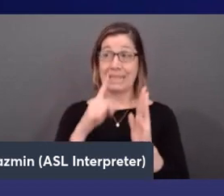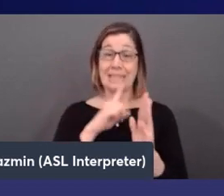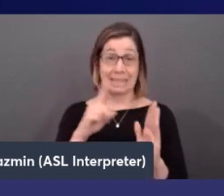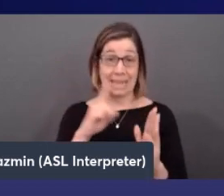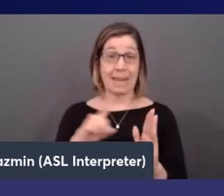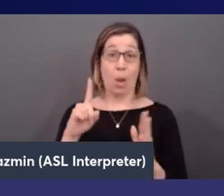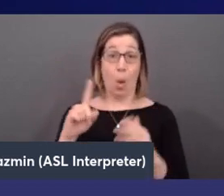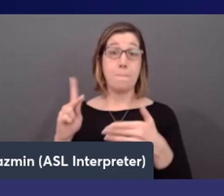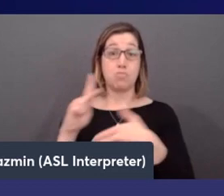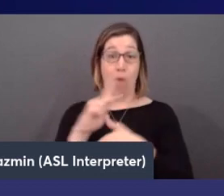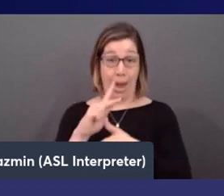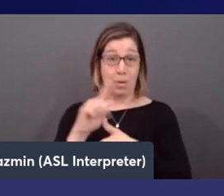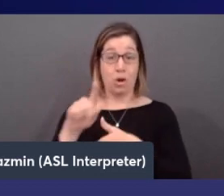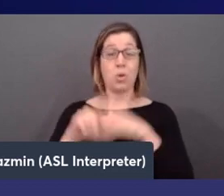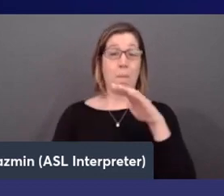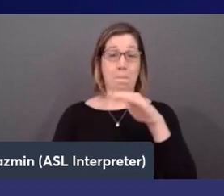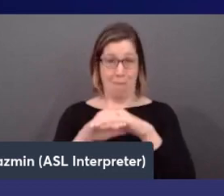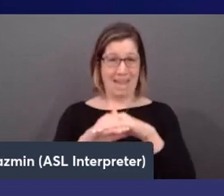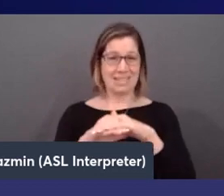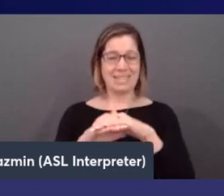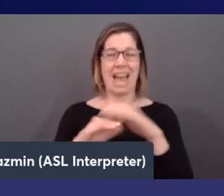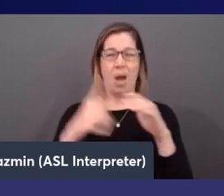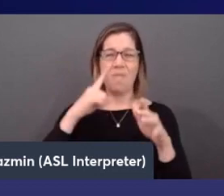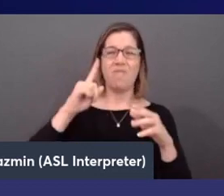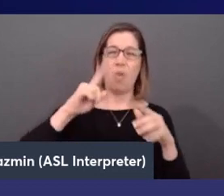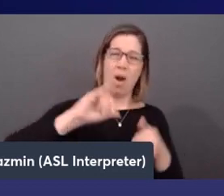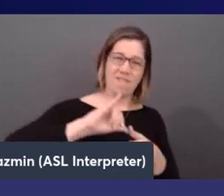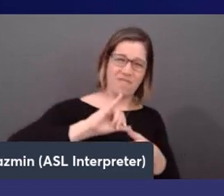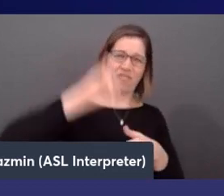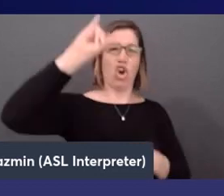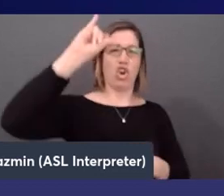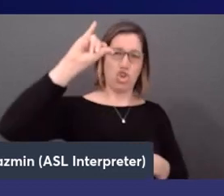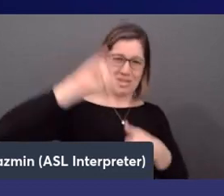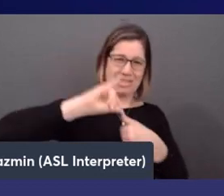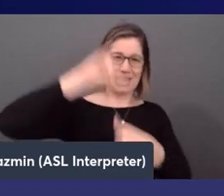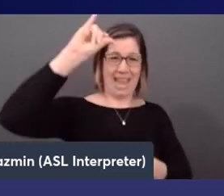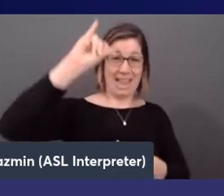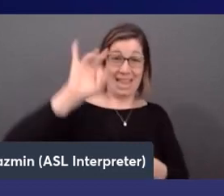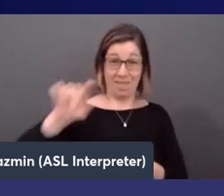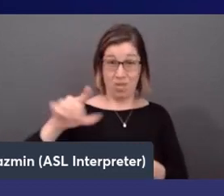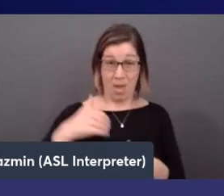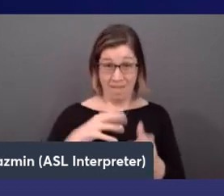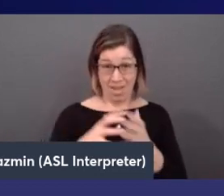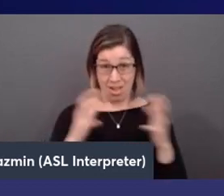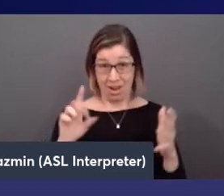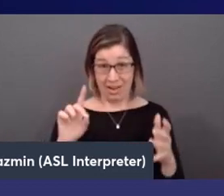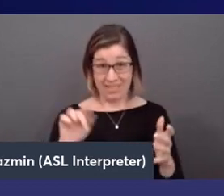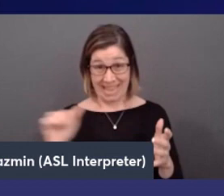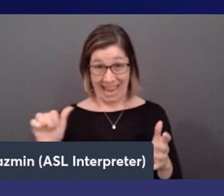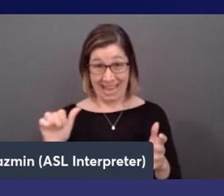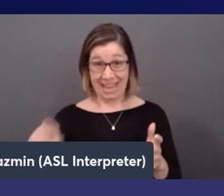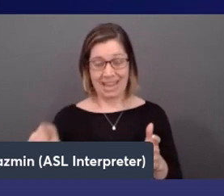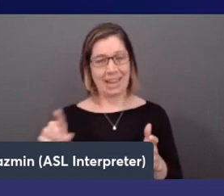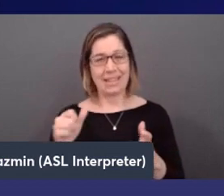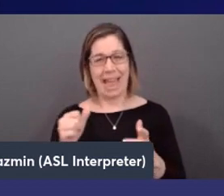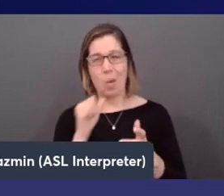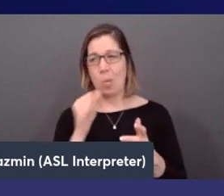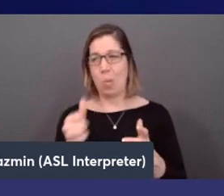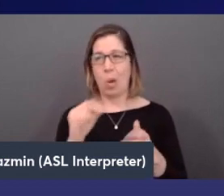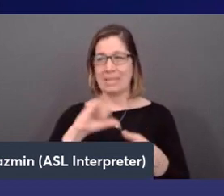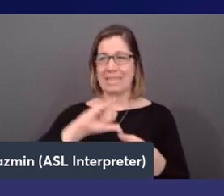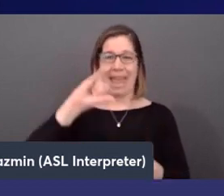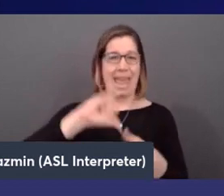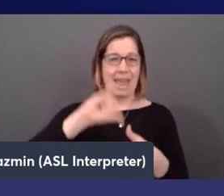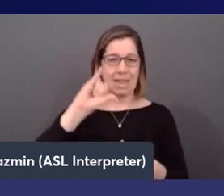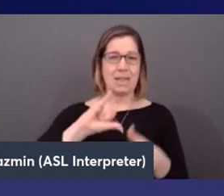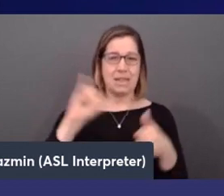scaling. And if you have lots of writes or lots of data, well, that's not going to scale as much, right? So there's